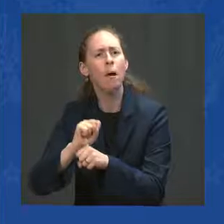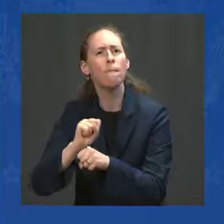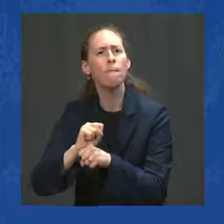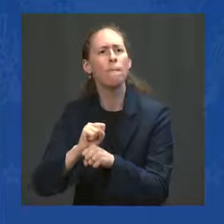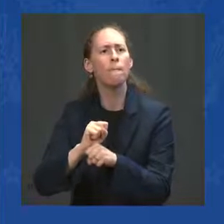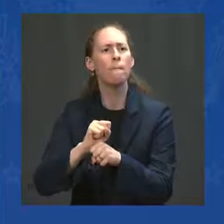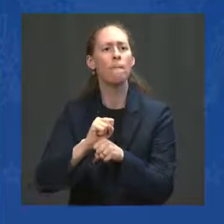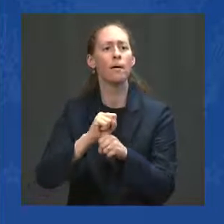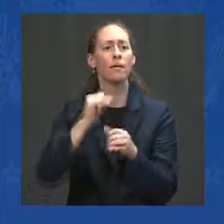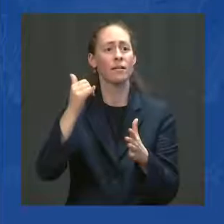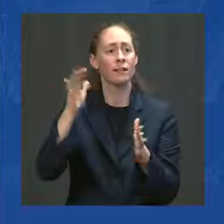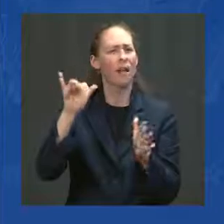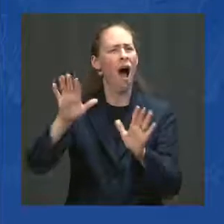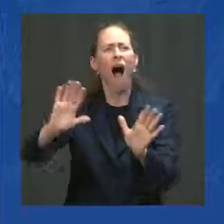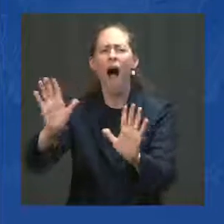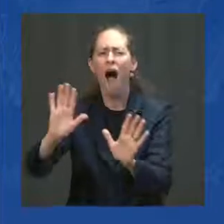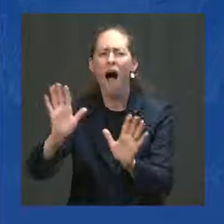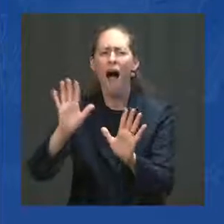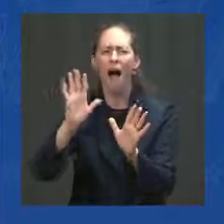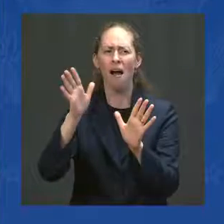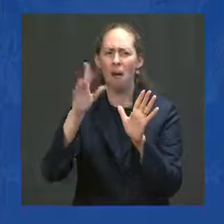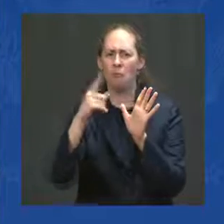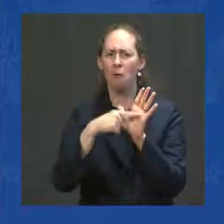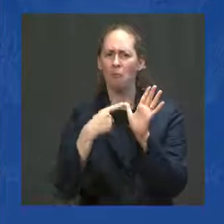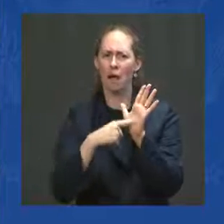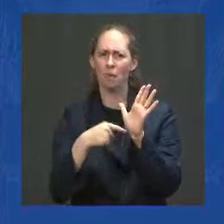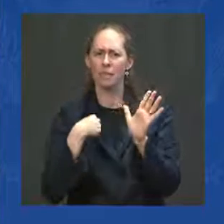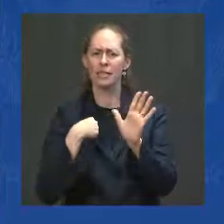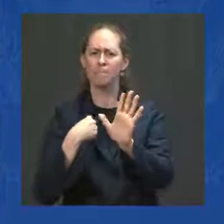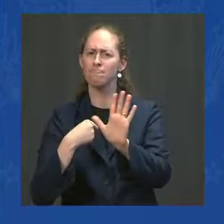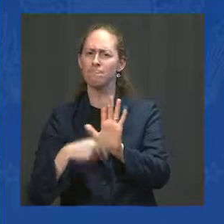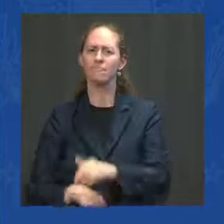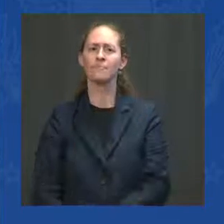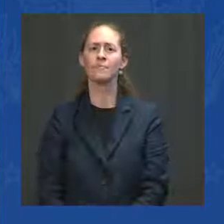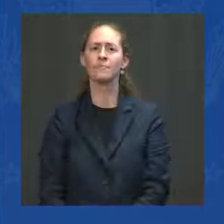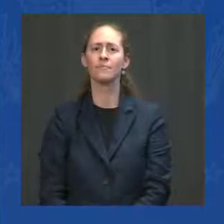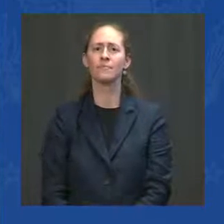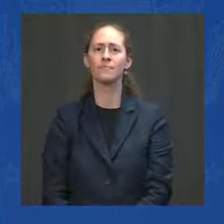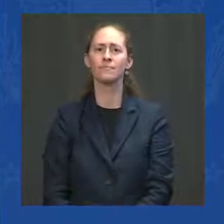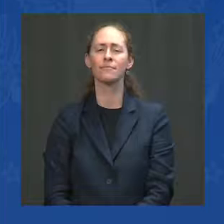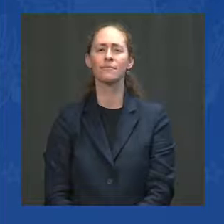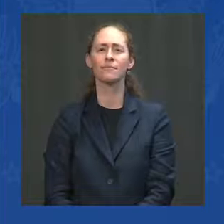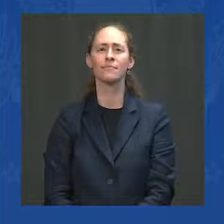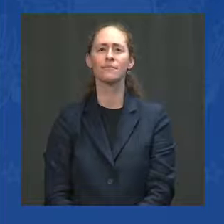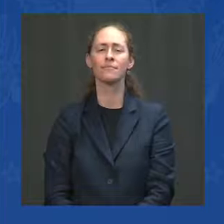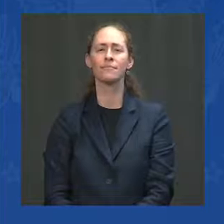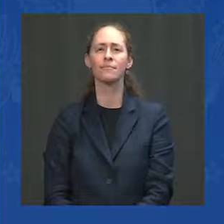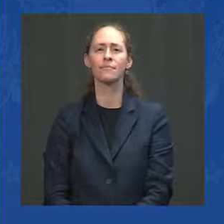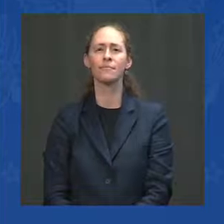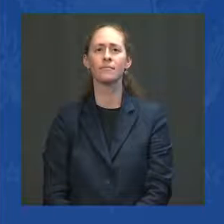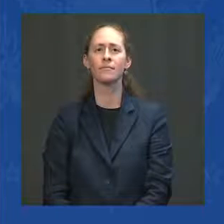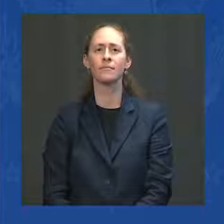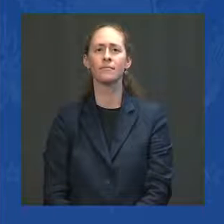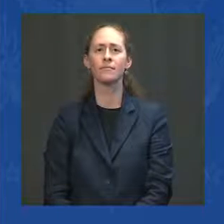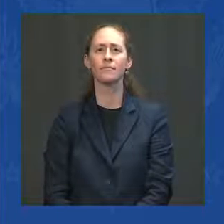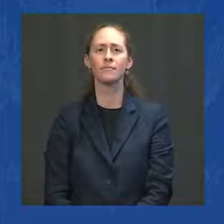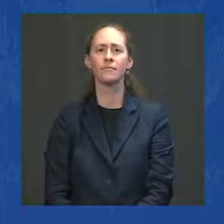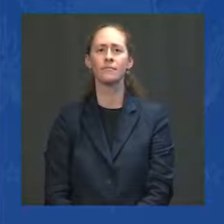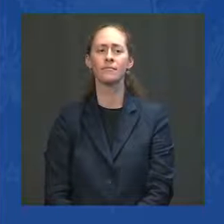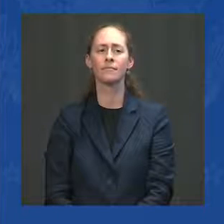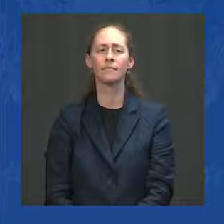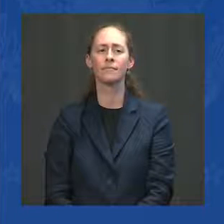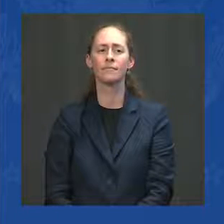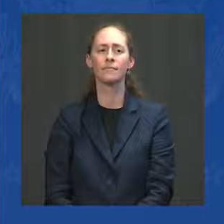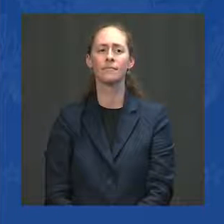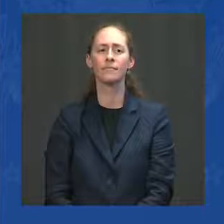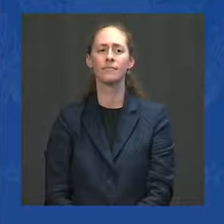question sexually was, harassing. correct me if I'm wrong. Well, how was he as a governor generally? Was the Outside of his governor personal generally, behavior. obviously, Outside of